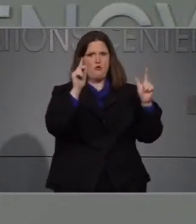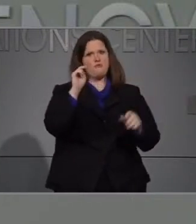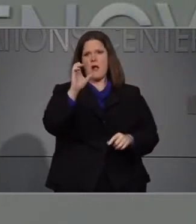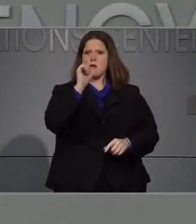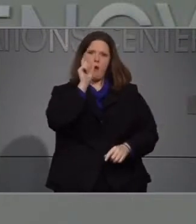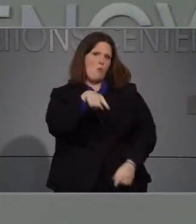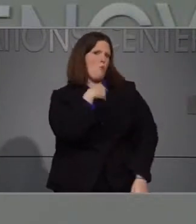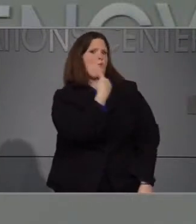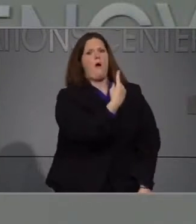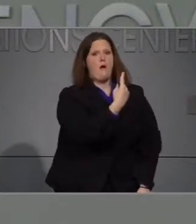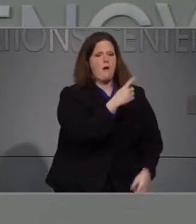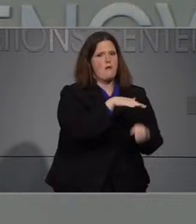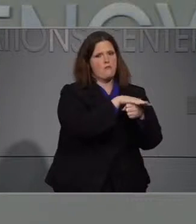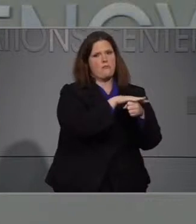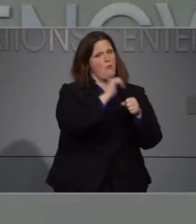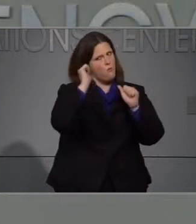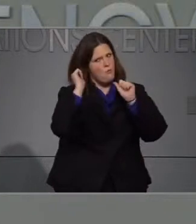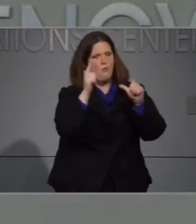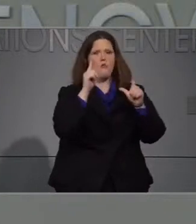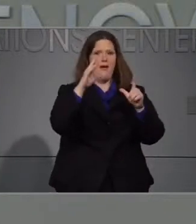now. Thanks.